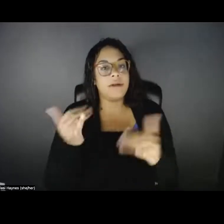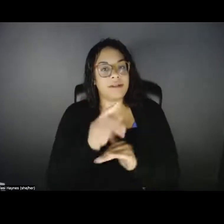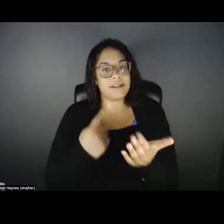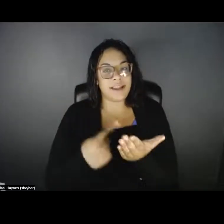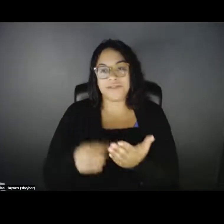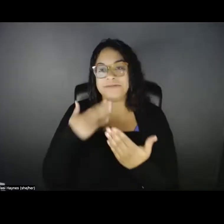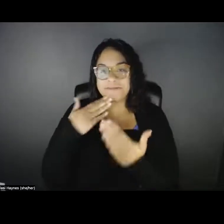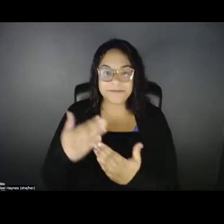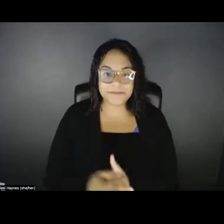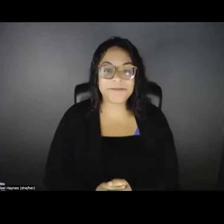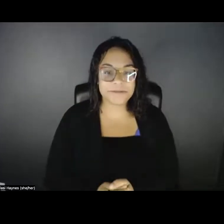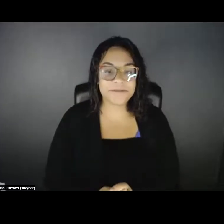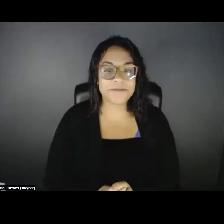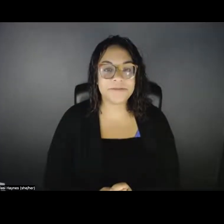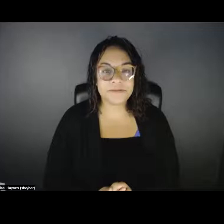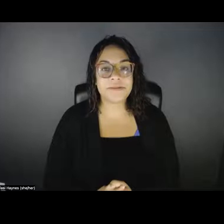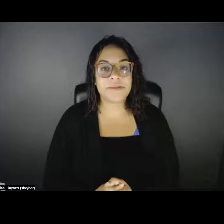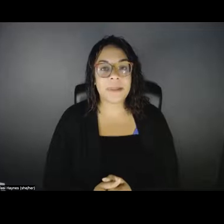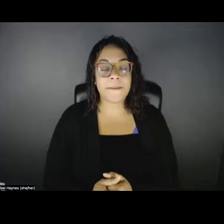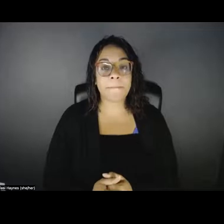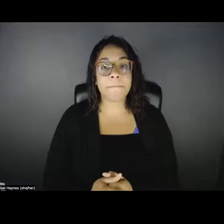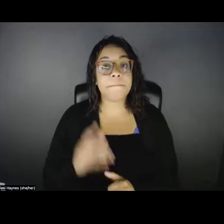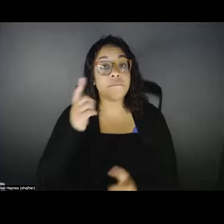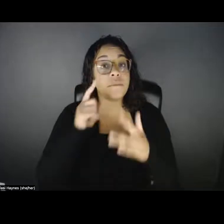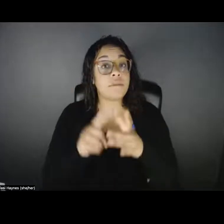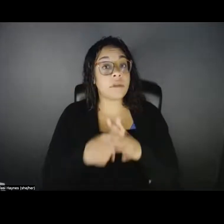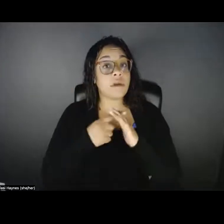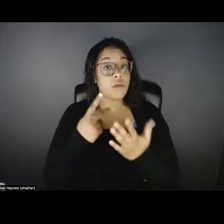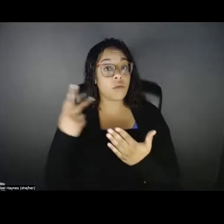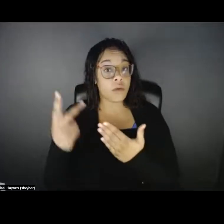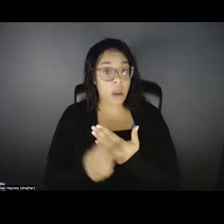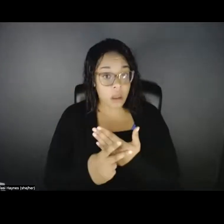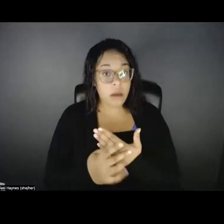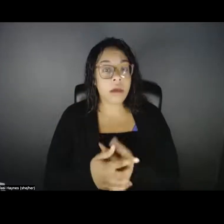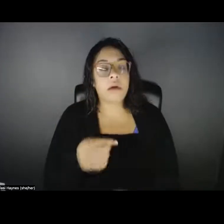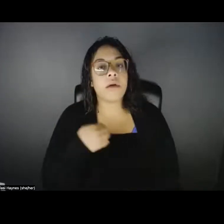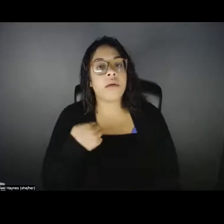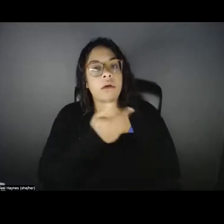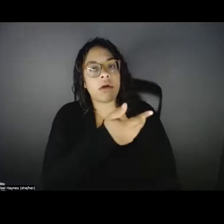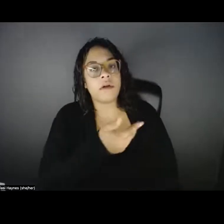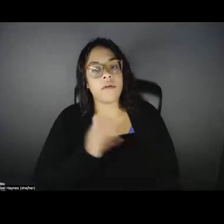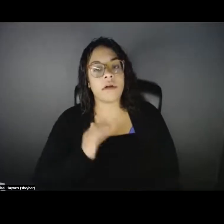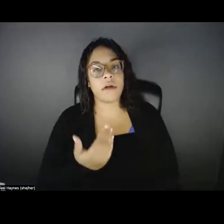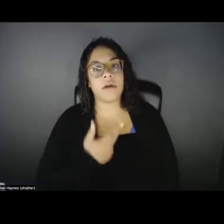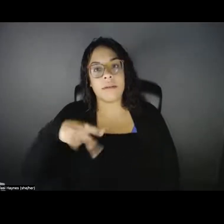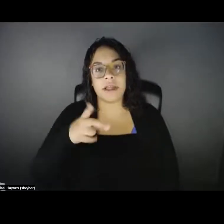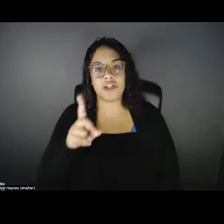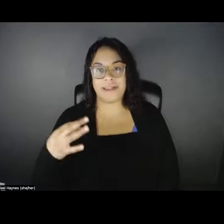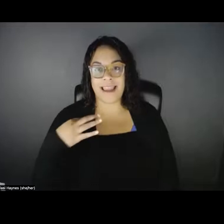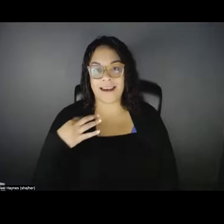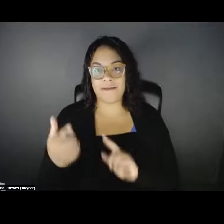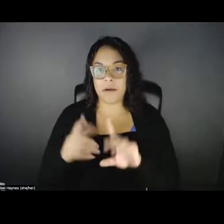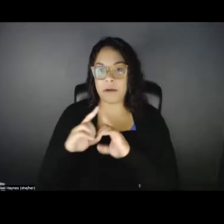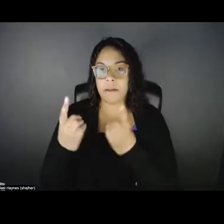so much. To kick off our program tonight, we're inviting our PhD candidate from the Department